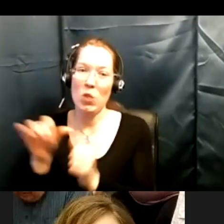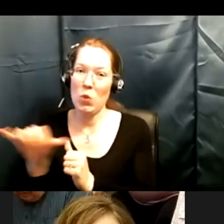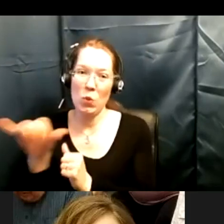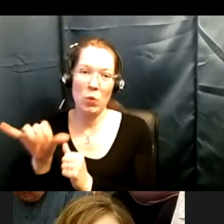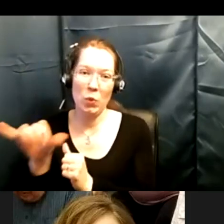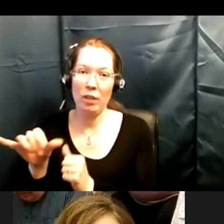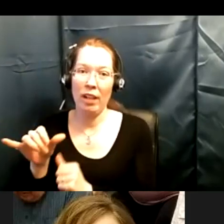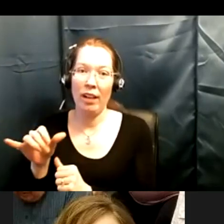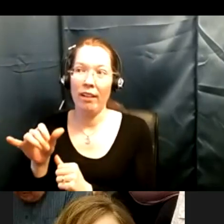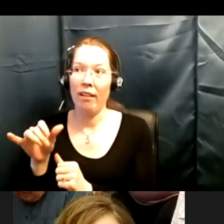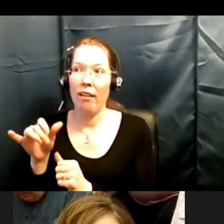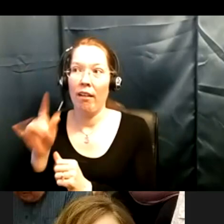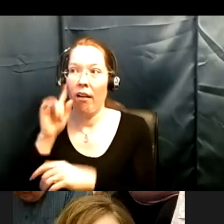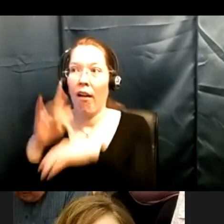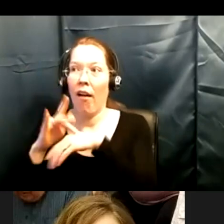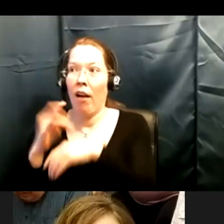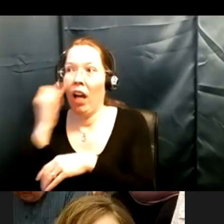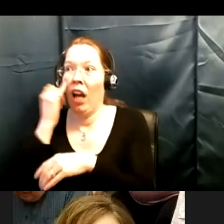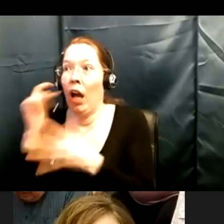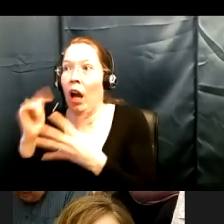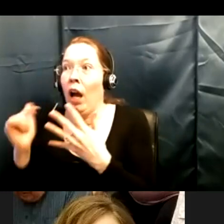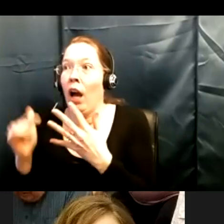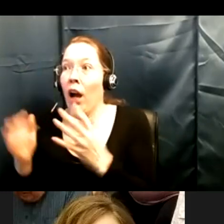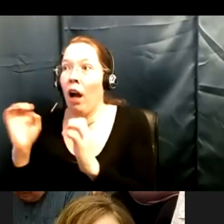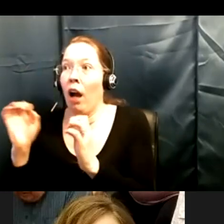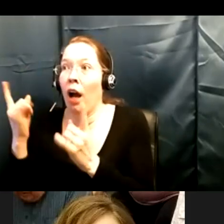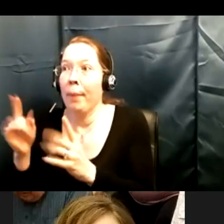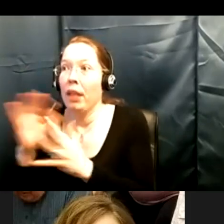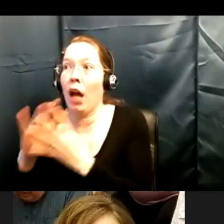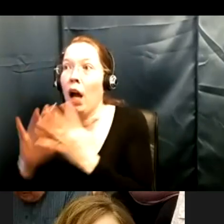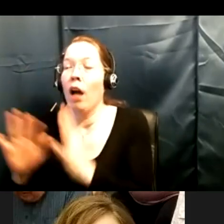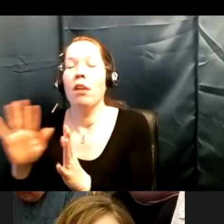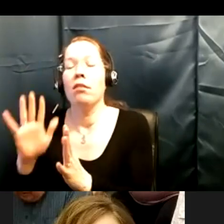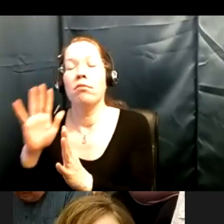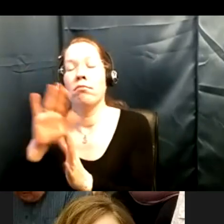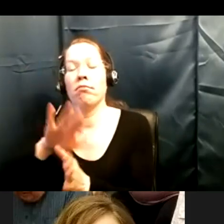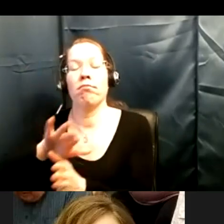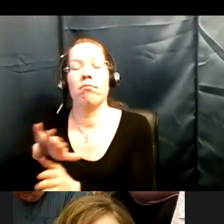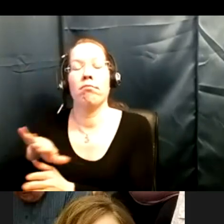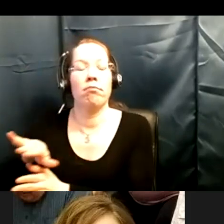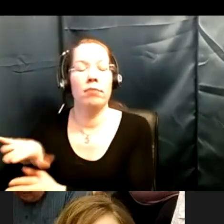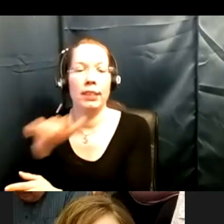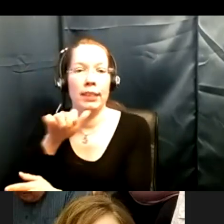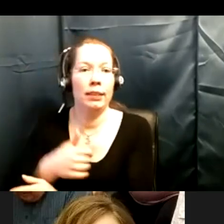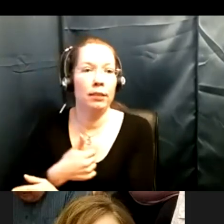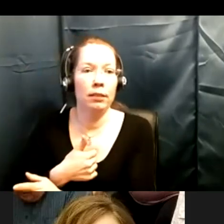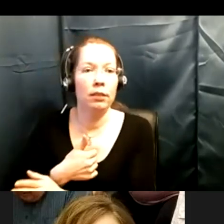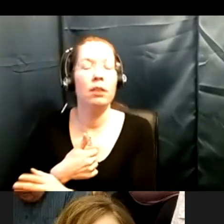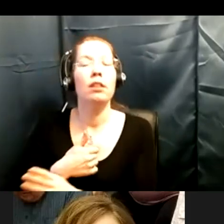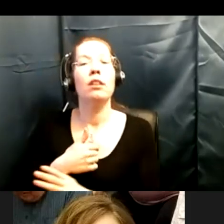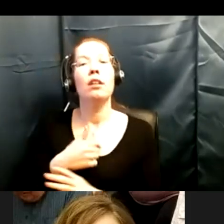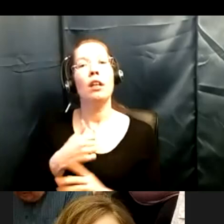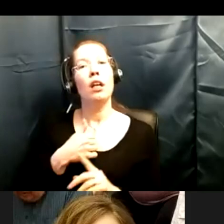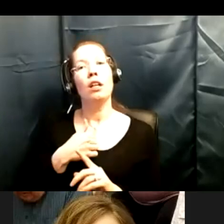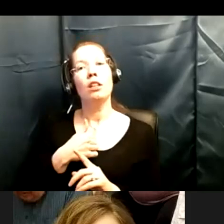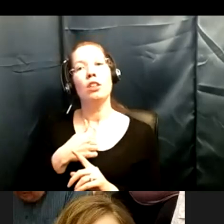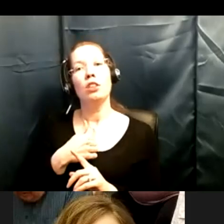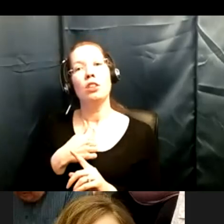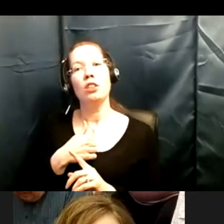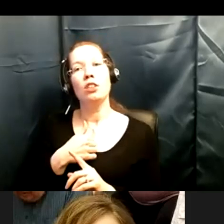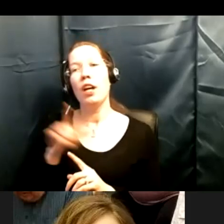if. Because I came back to my mom and I said, you're not going to,